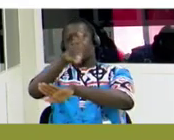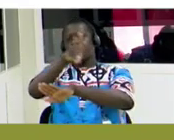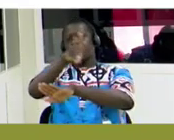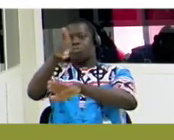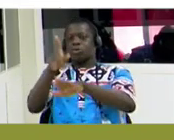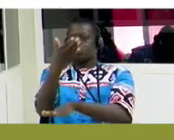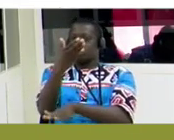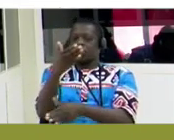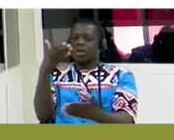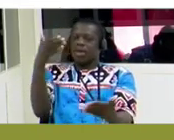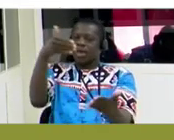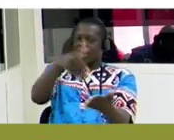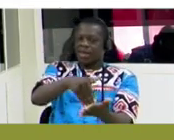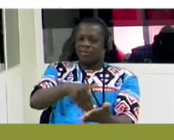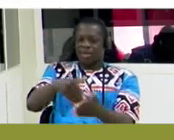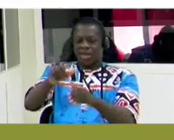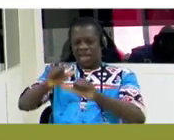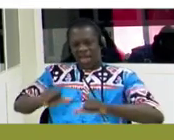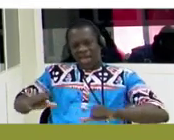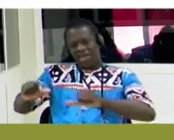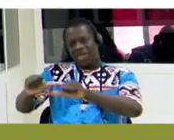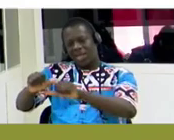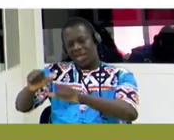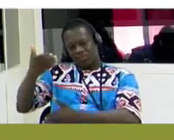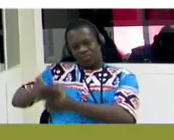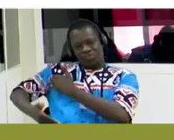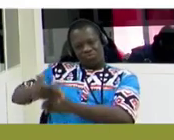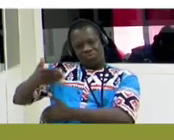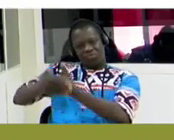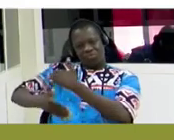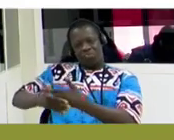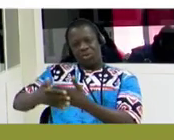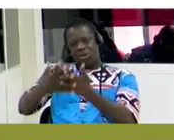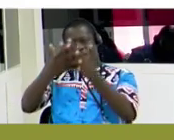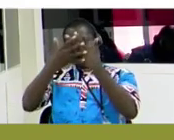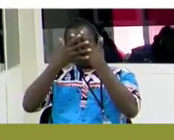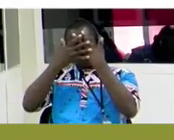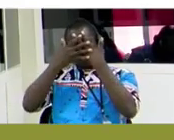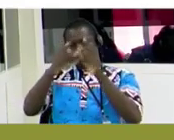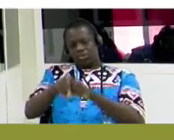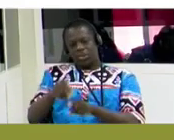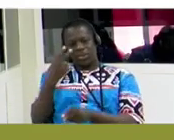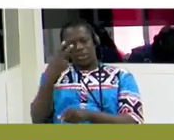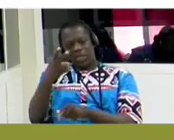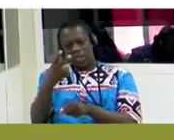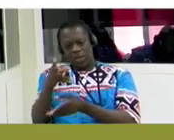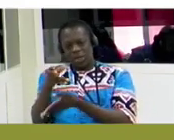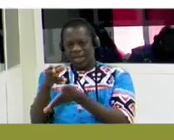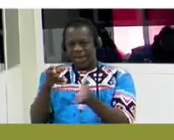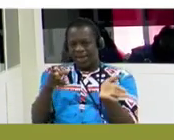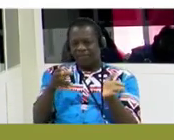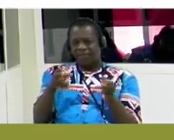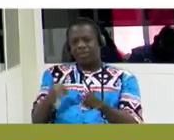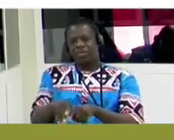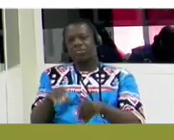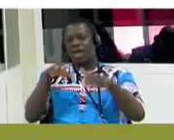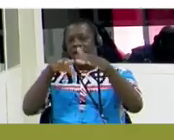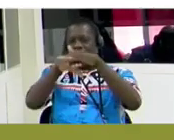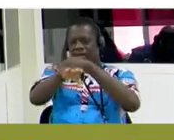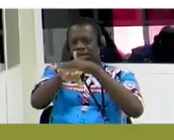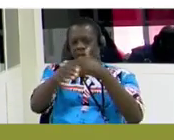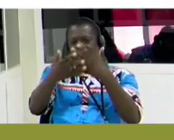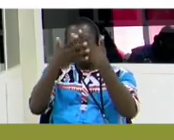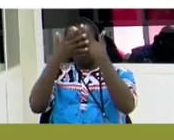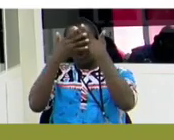gates of, at the sides of mile 2, I see him going left. Then we enter mile 2. The mile 2